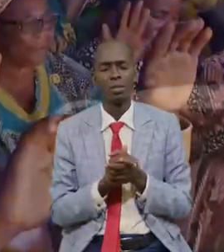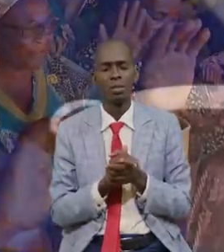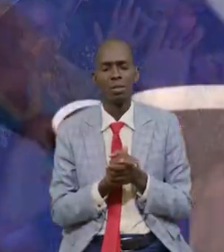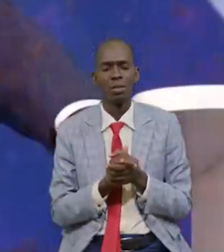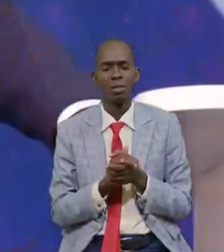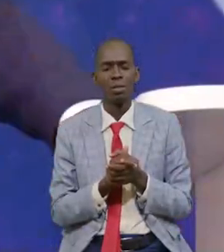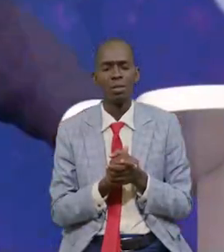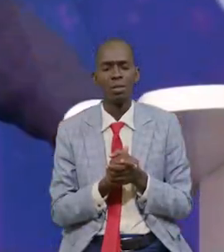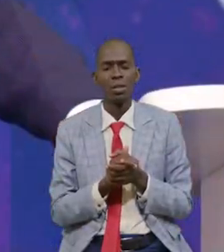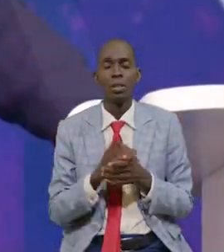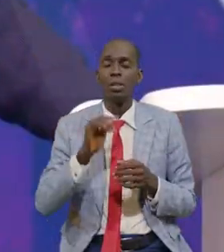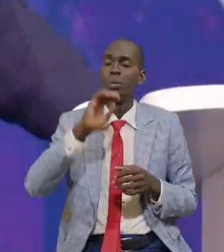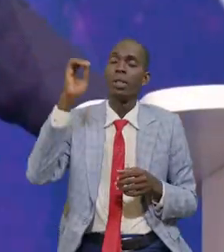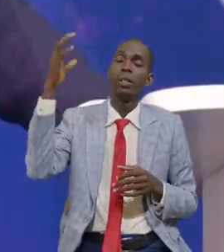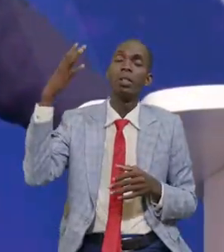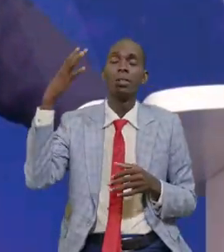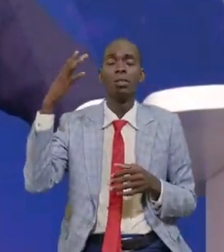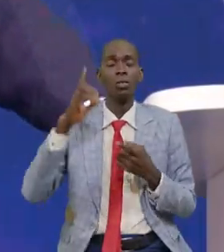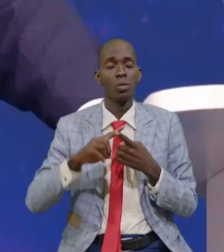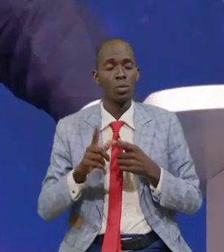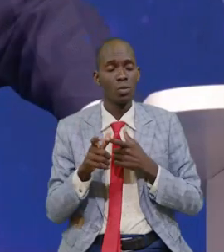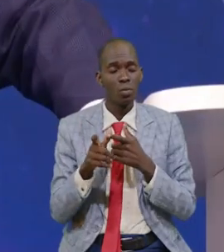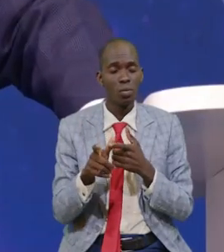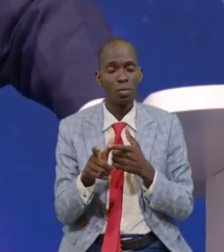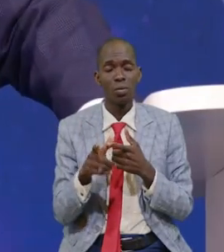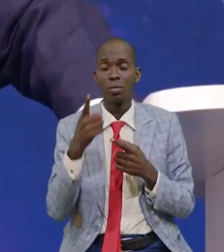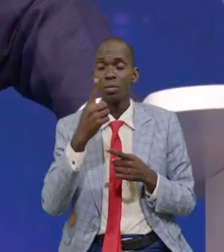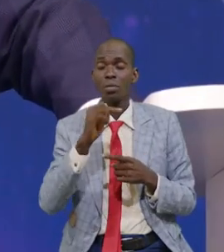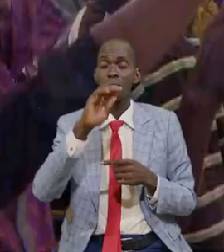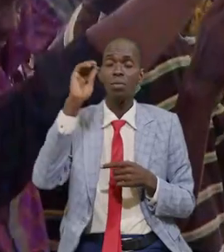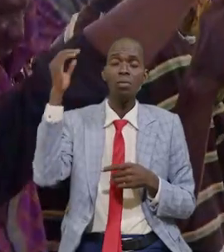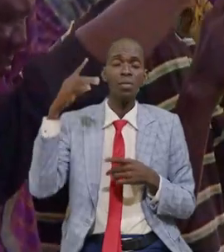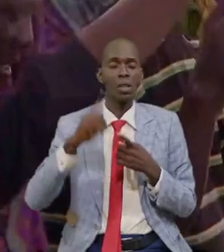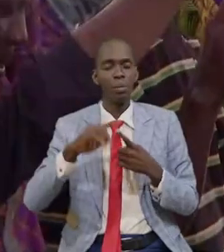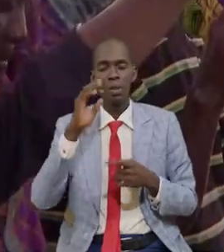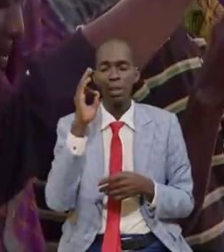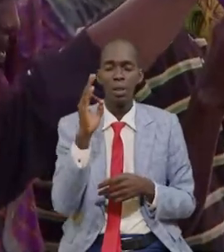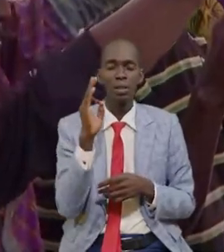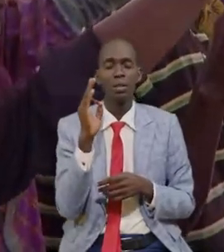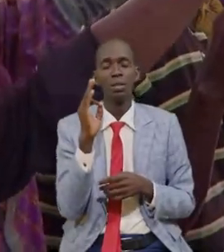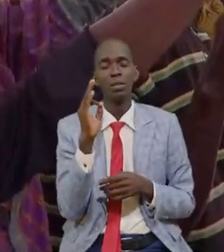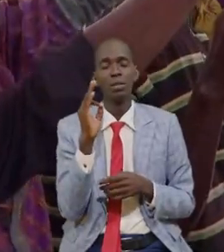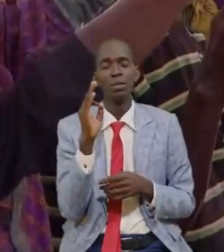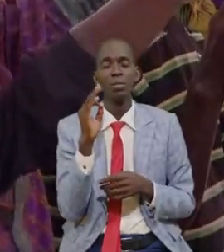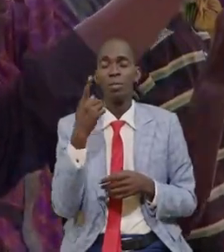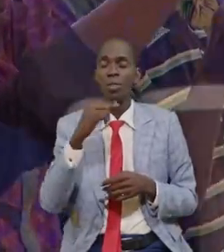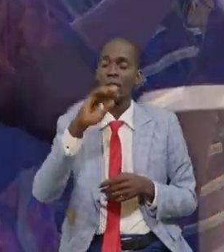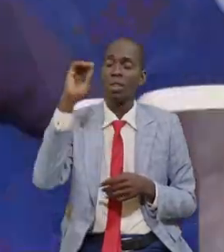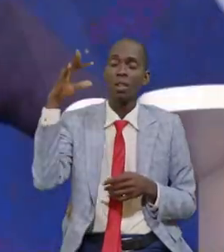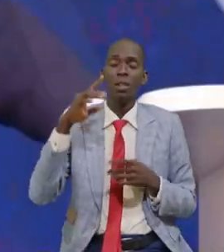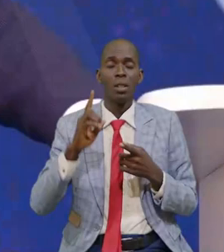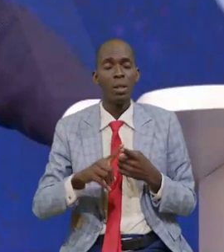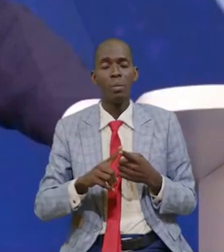the grace to run. The grace to preach. The grace to